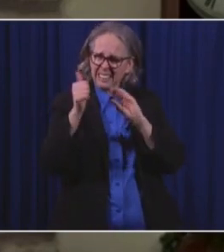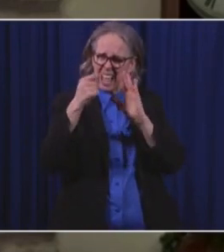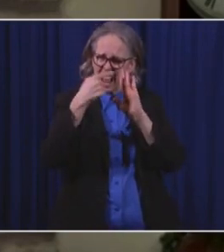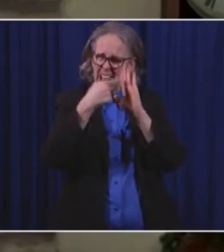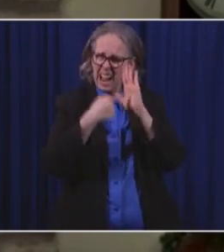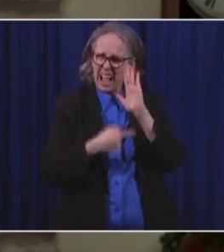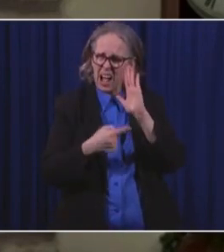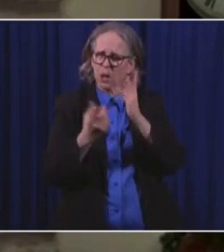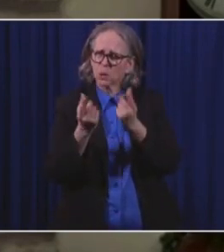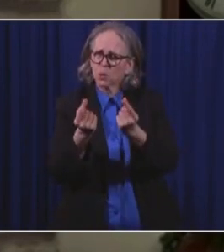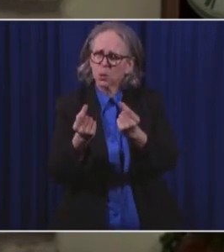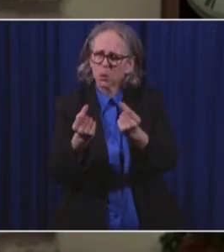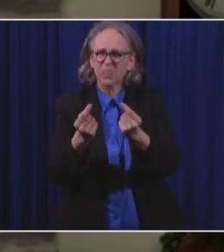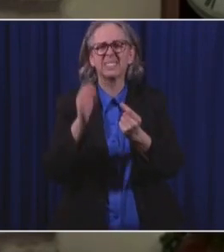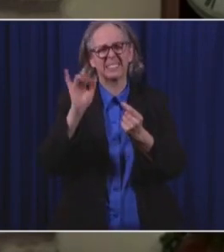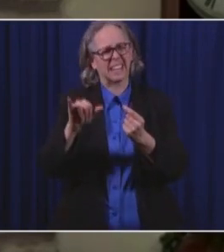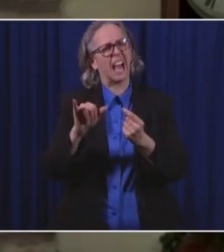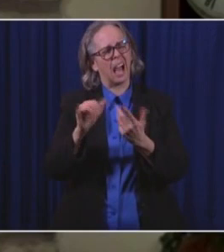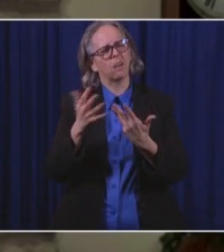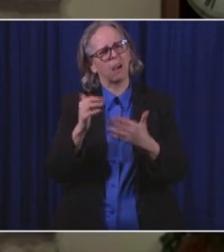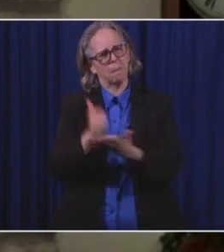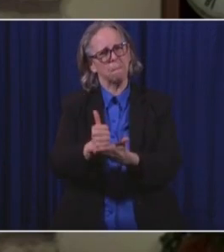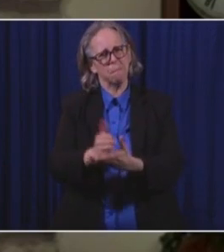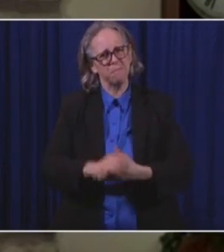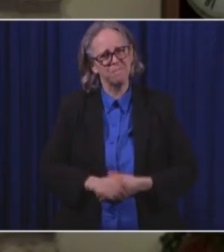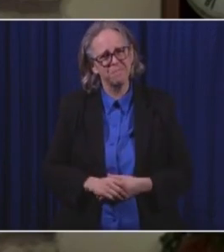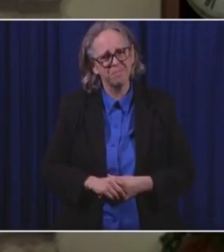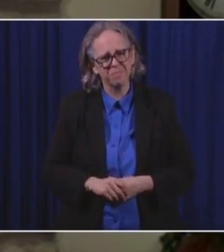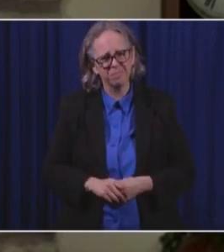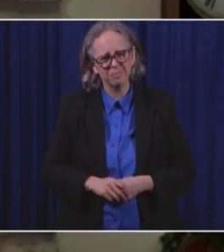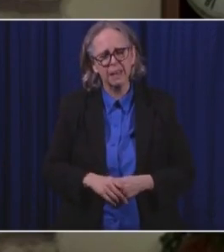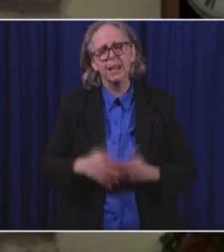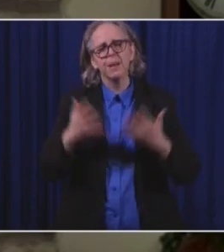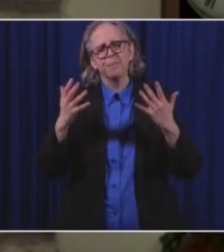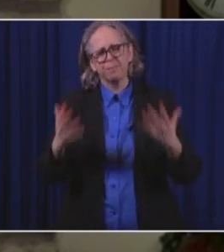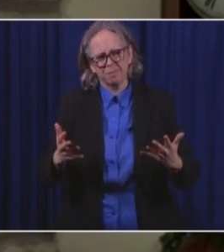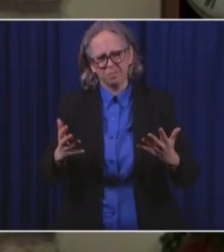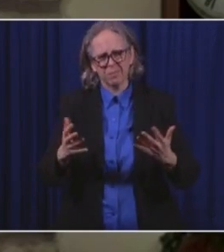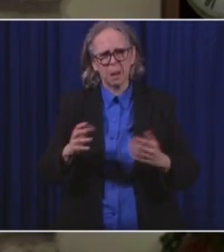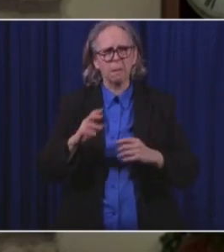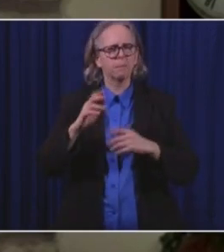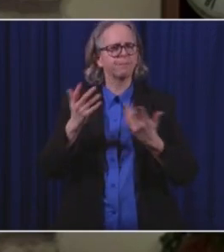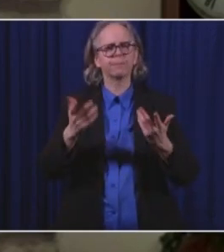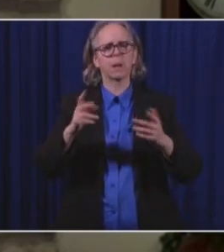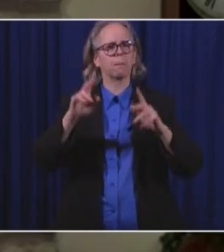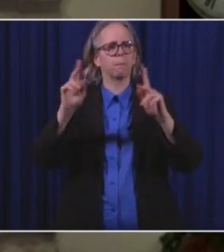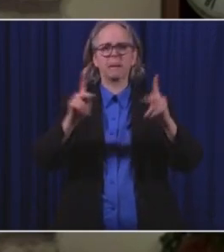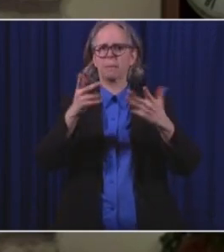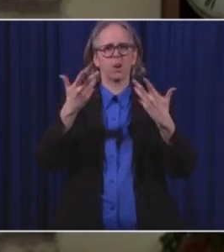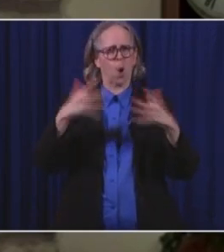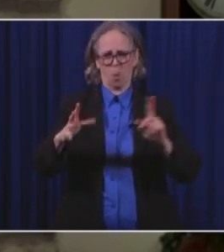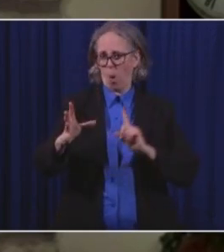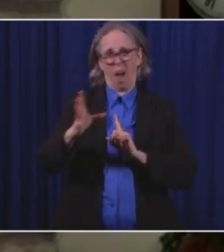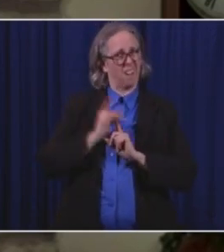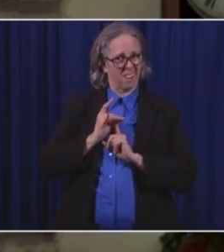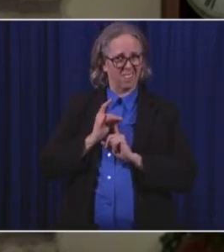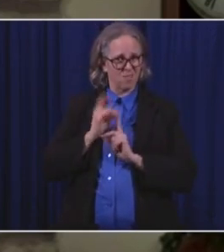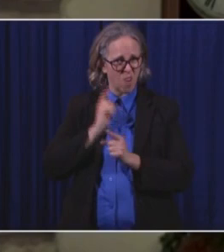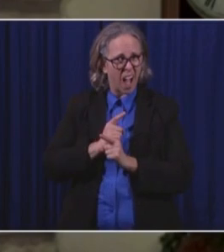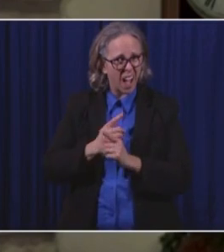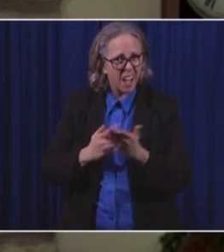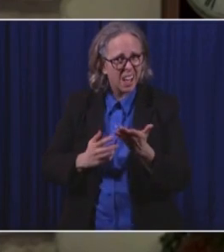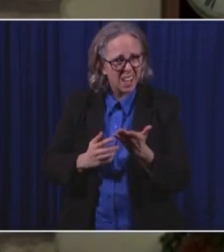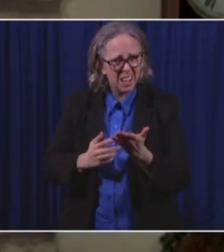one ever wants to get the COVID, but with help on the way, with the vaccine on